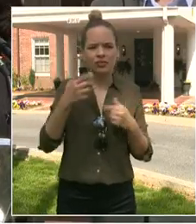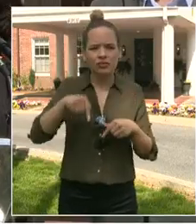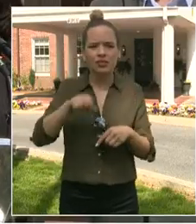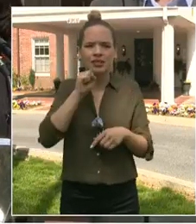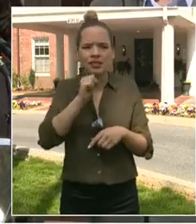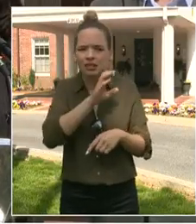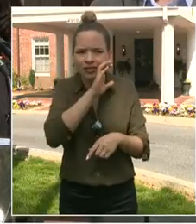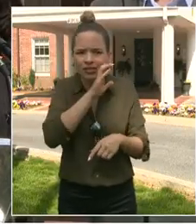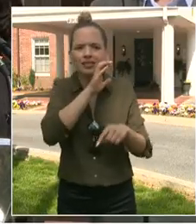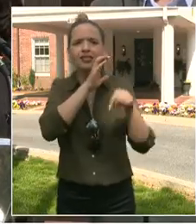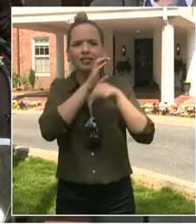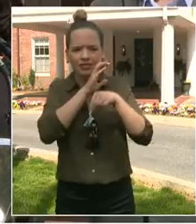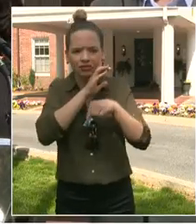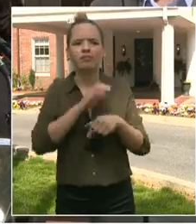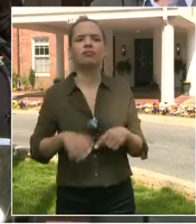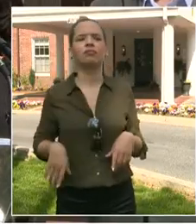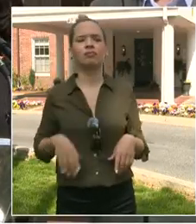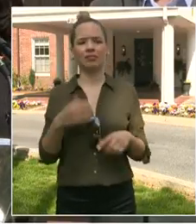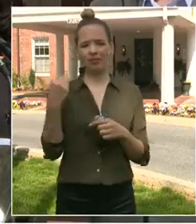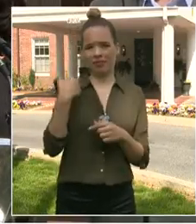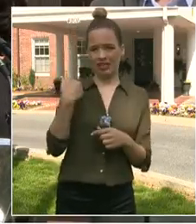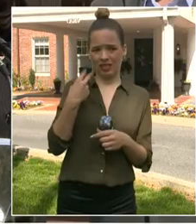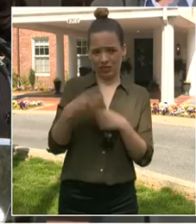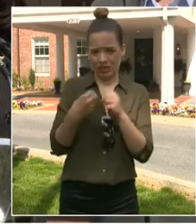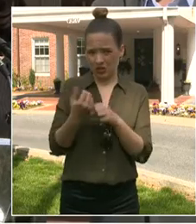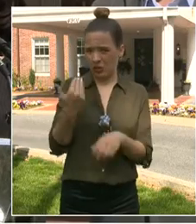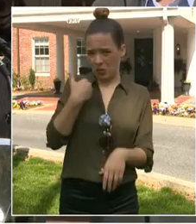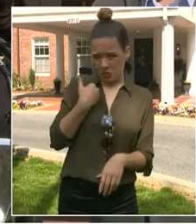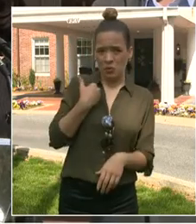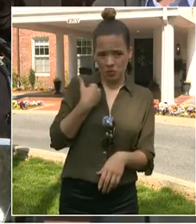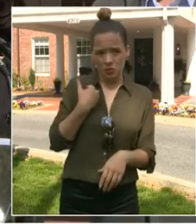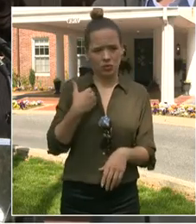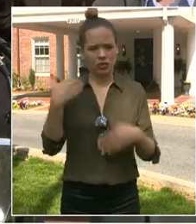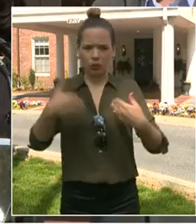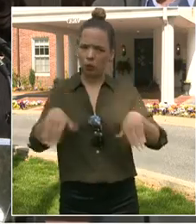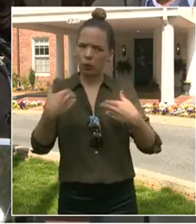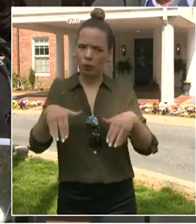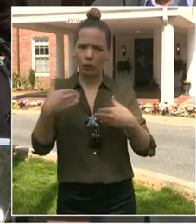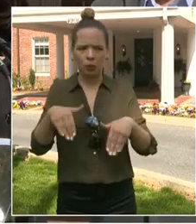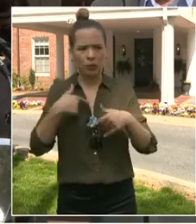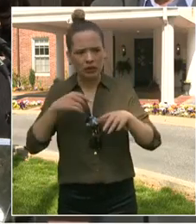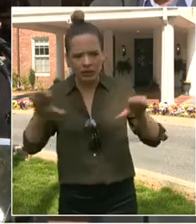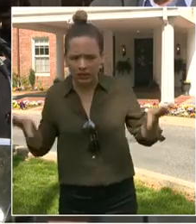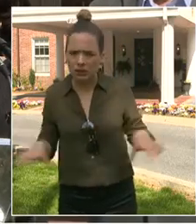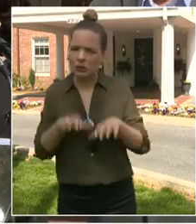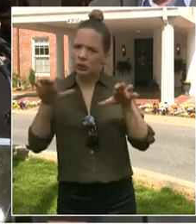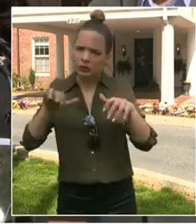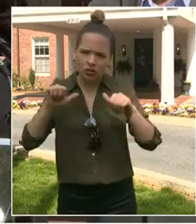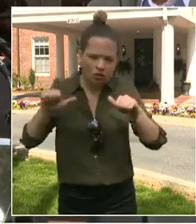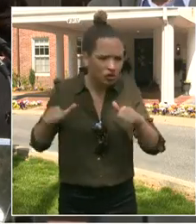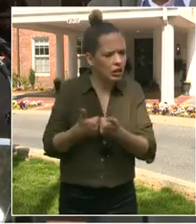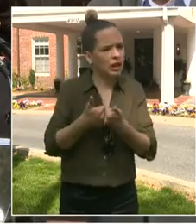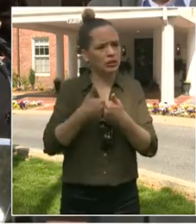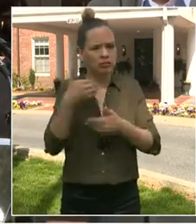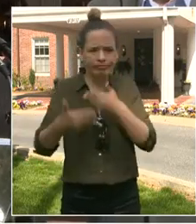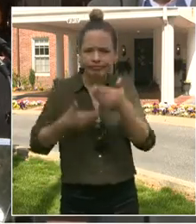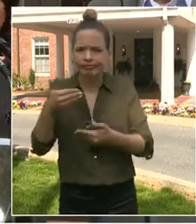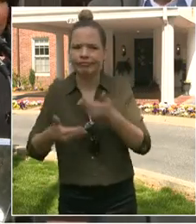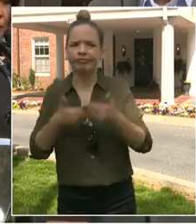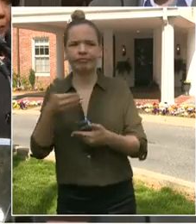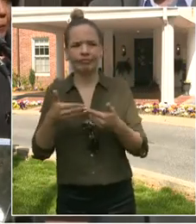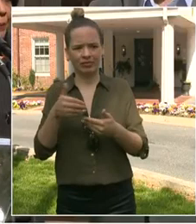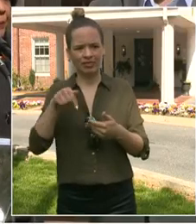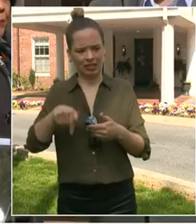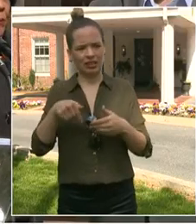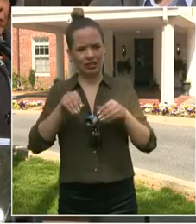all of us, to say the least. Enduring this pandemic has been an extraordinary experience